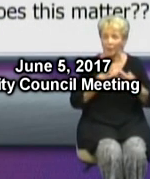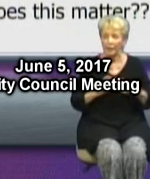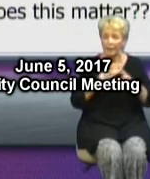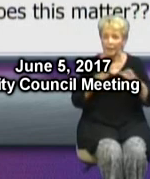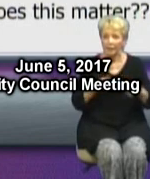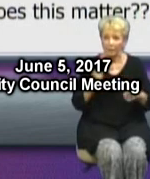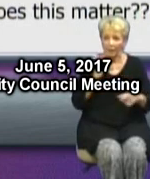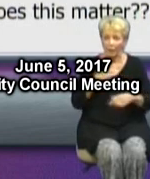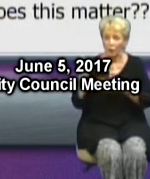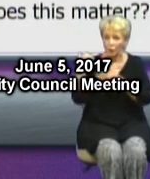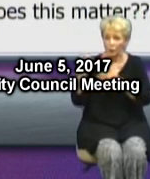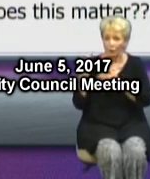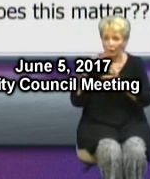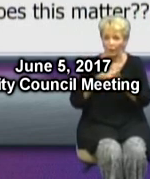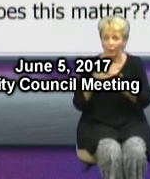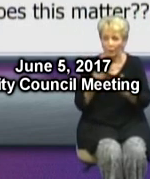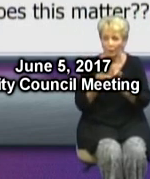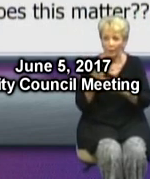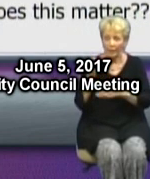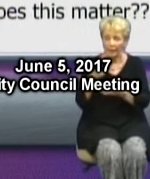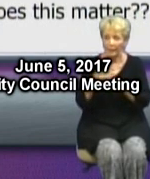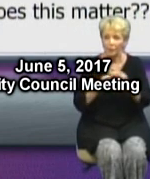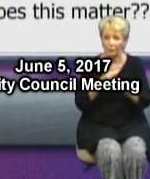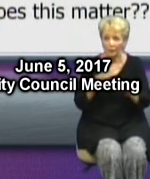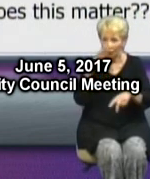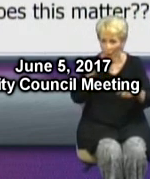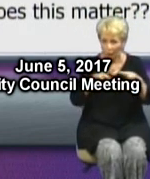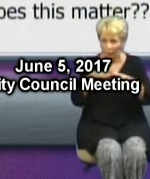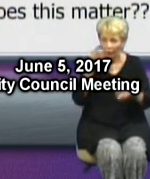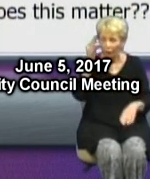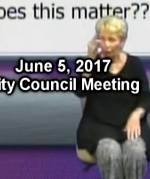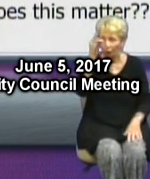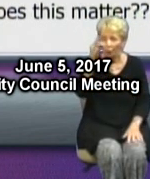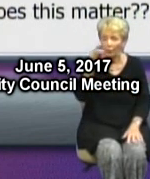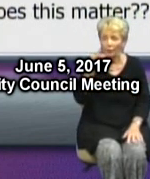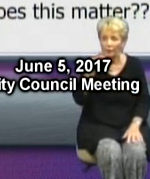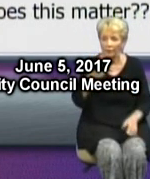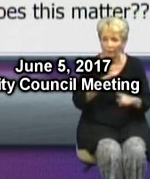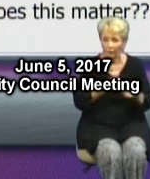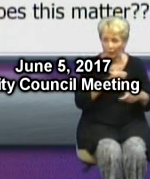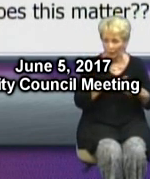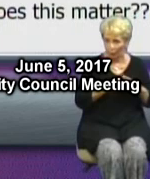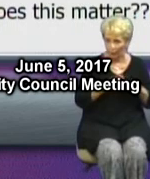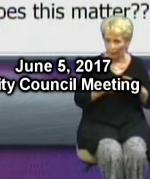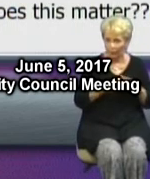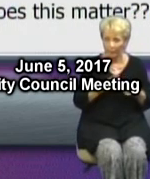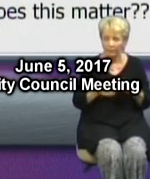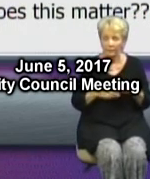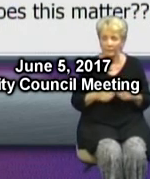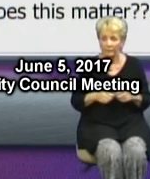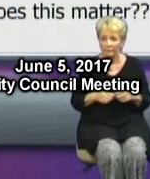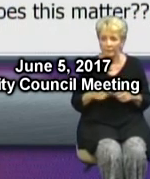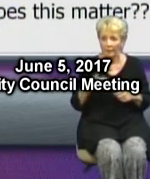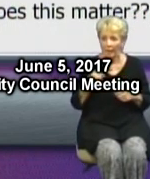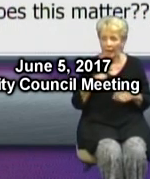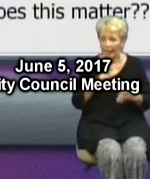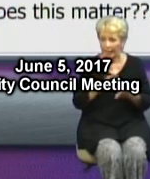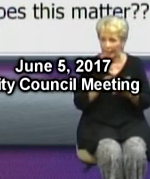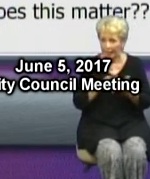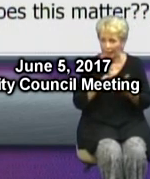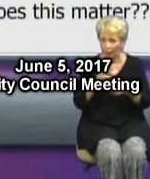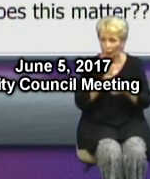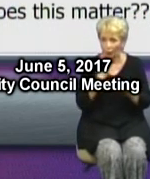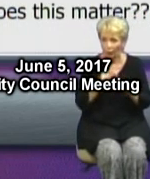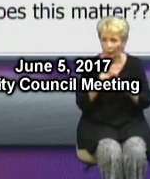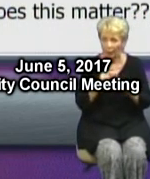our charge for this budget and next year and looking into the future from community. I counted, I used the